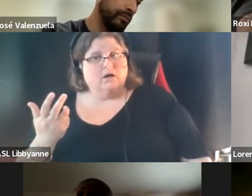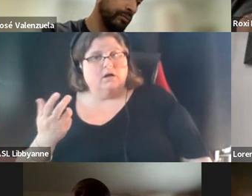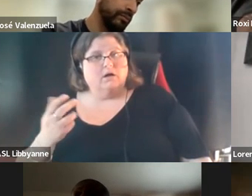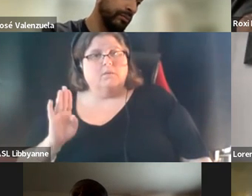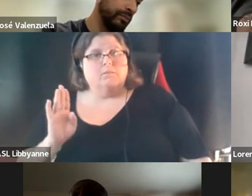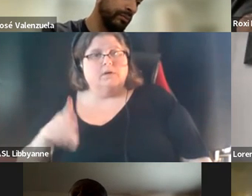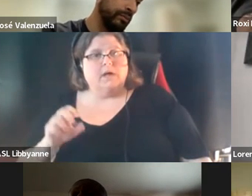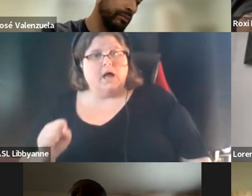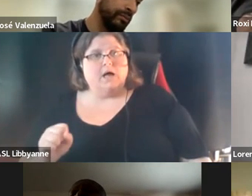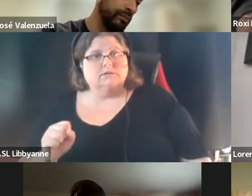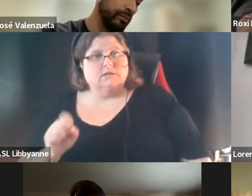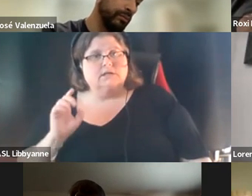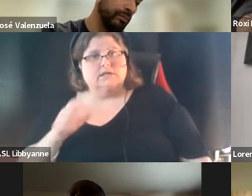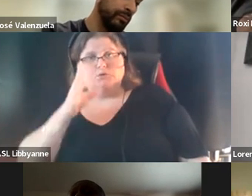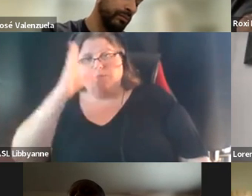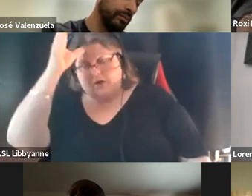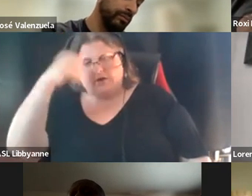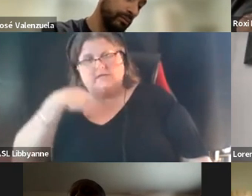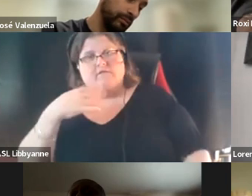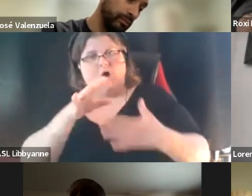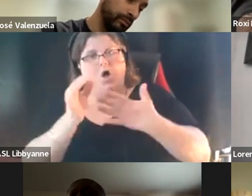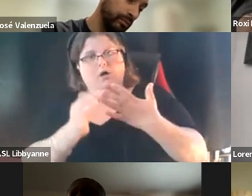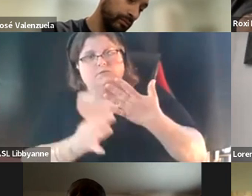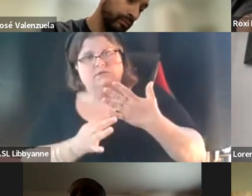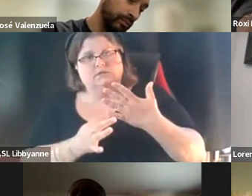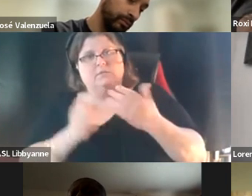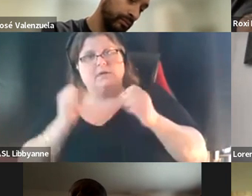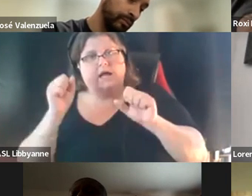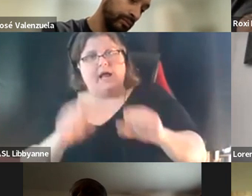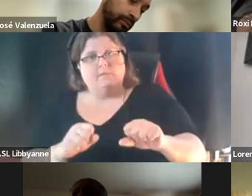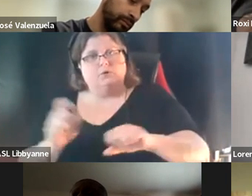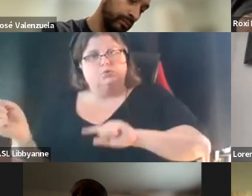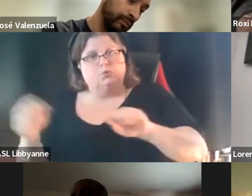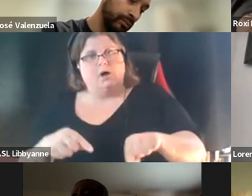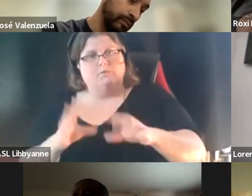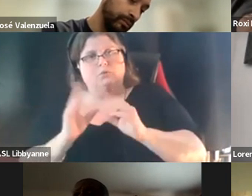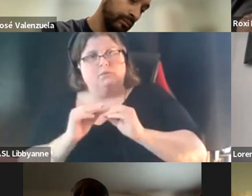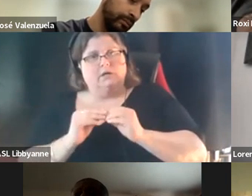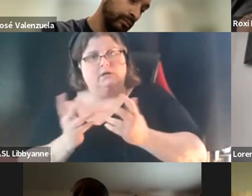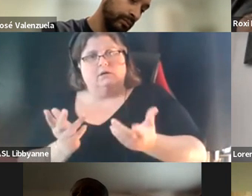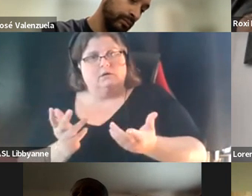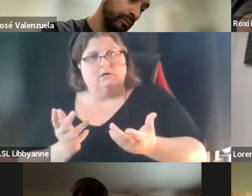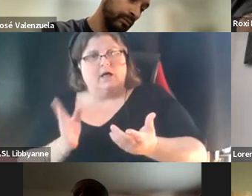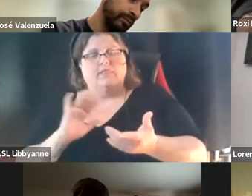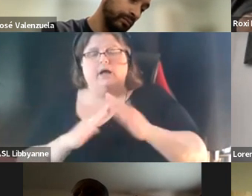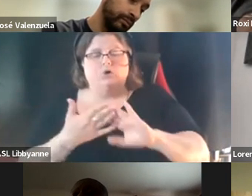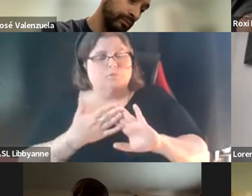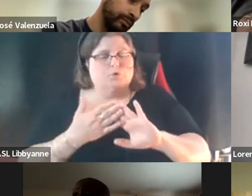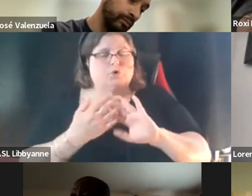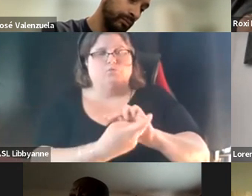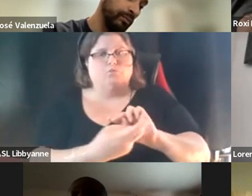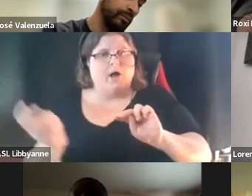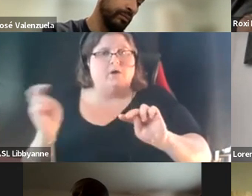BPS needs to give parents options on being able to attend meetings. That community roundtable